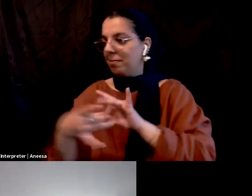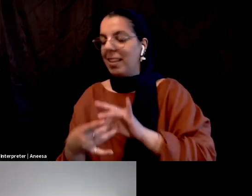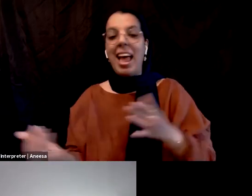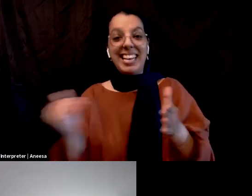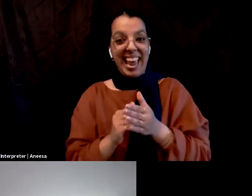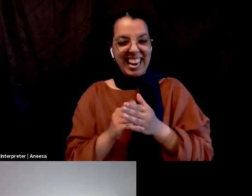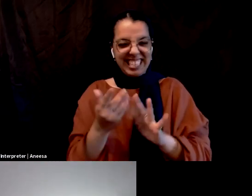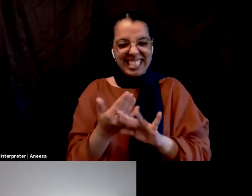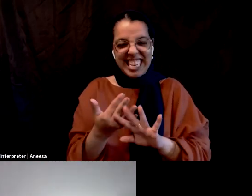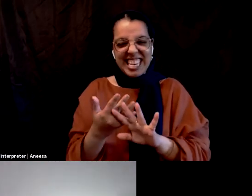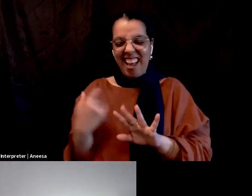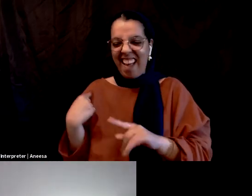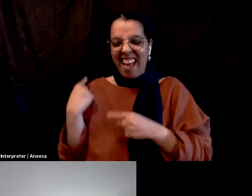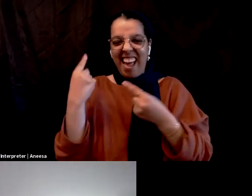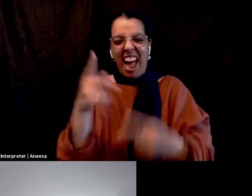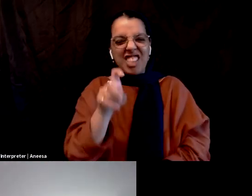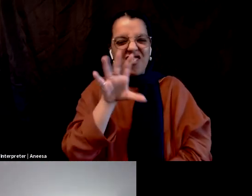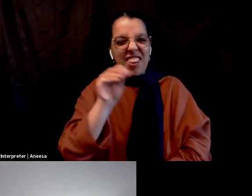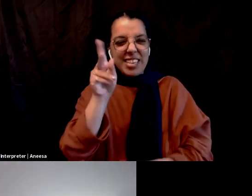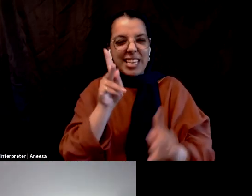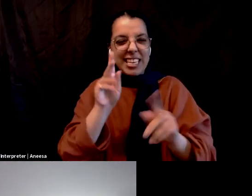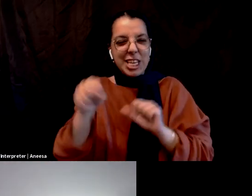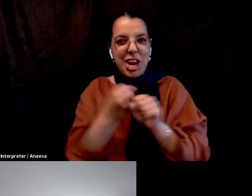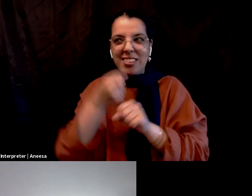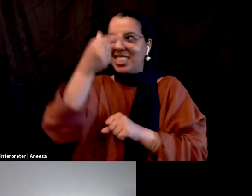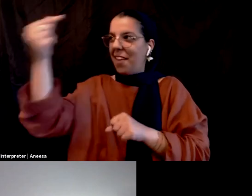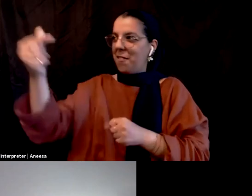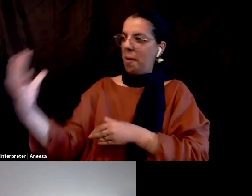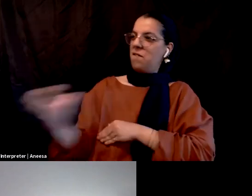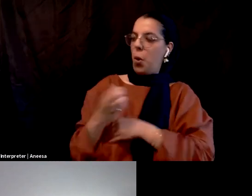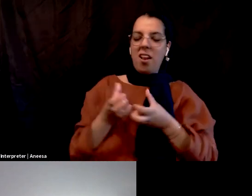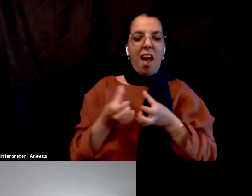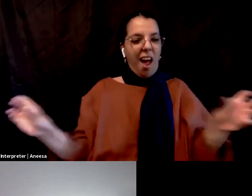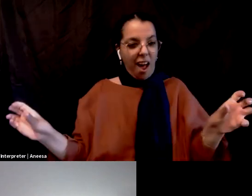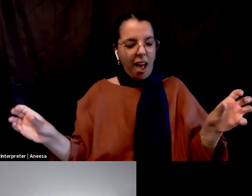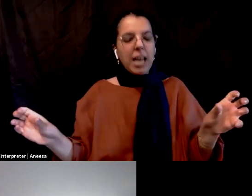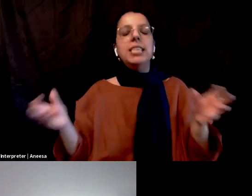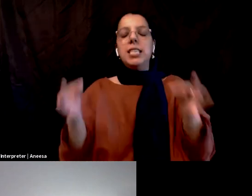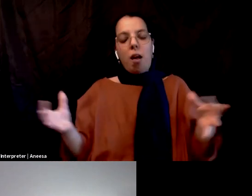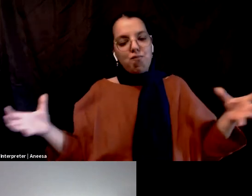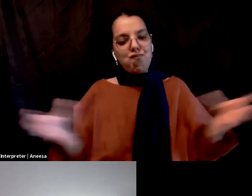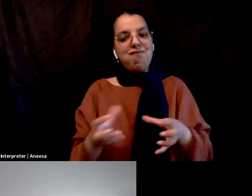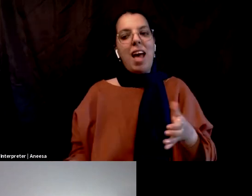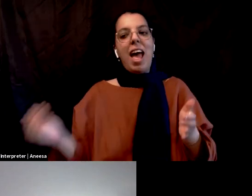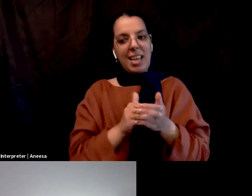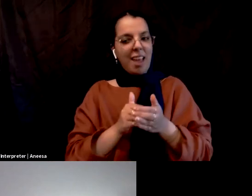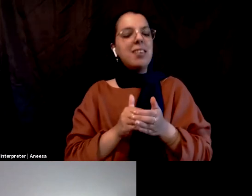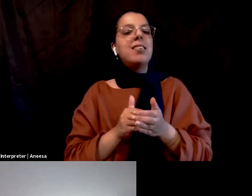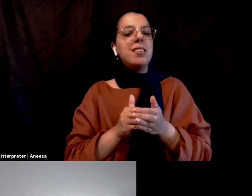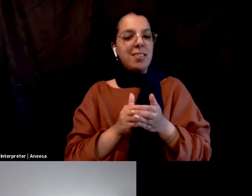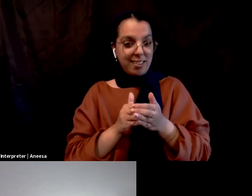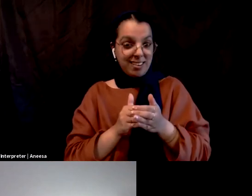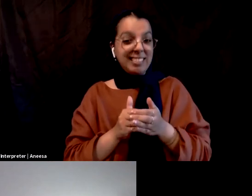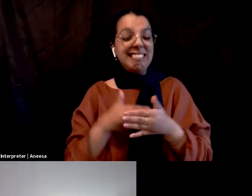years of forced separation. Our communities decided to come back together, even after